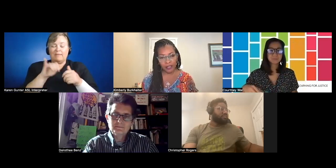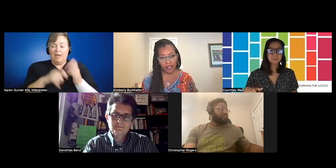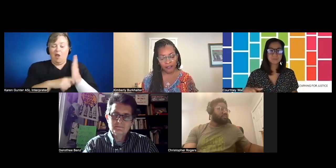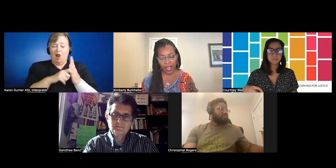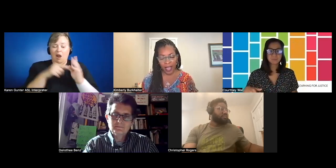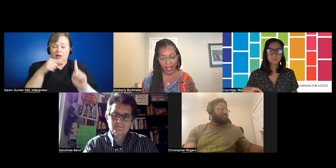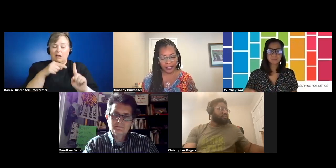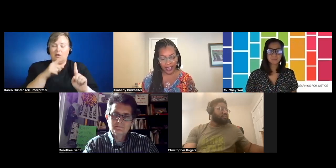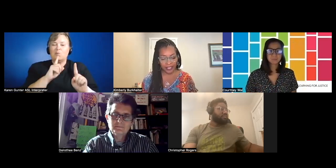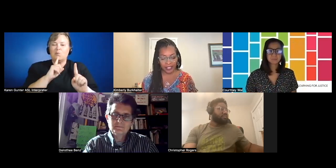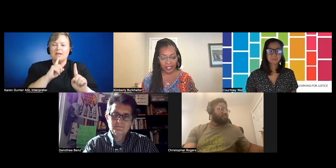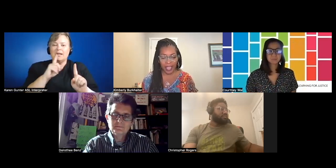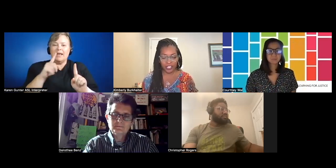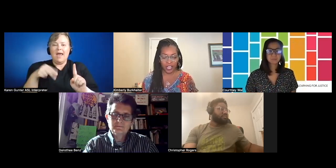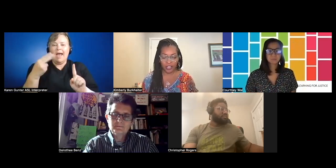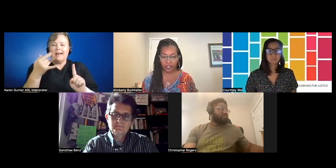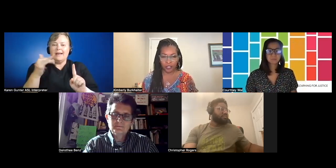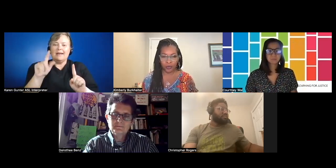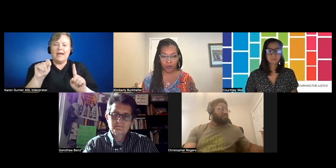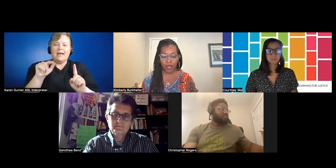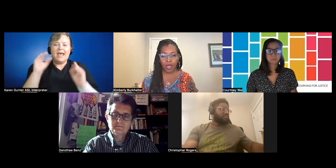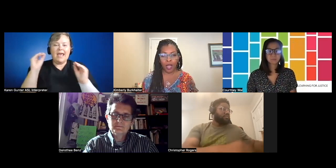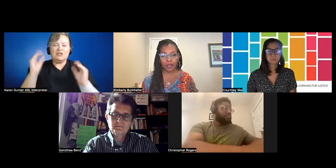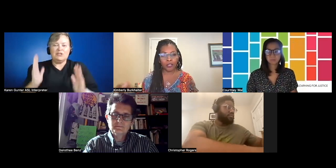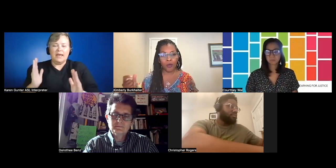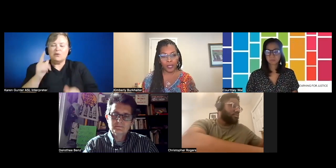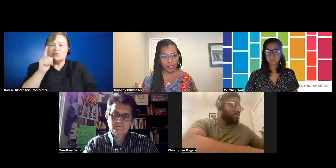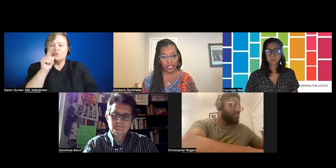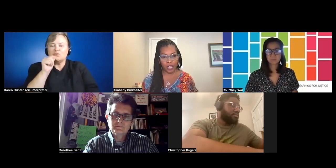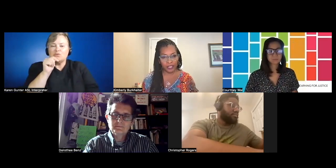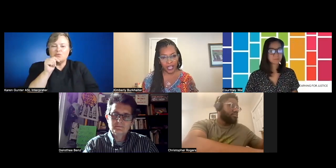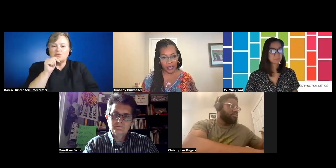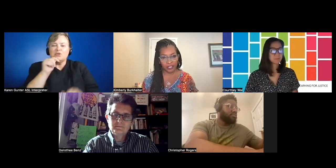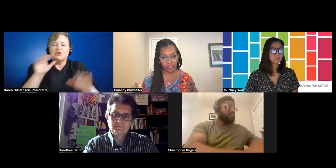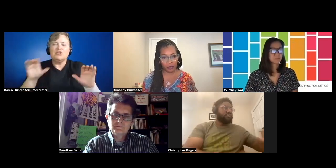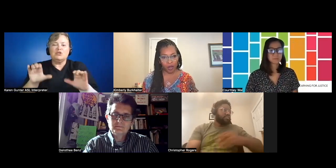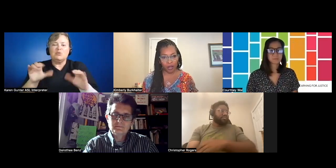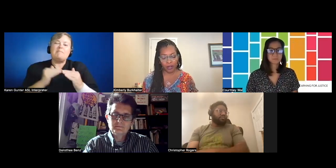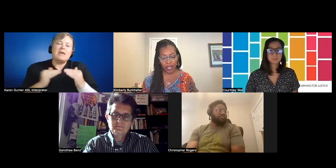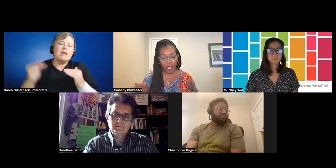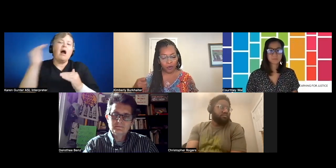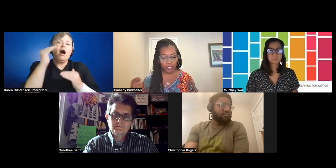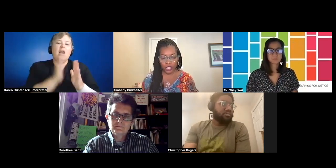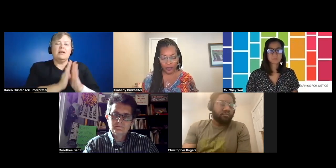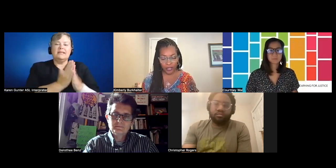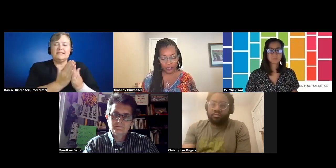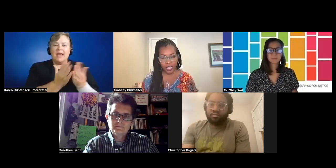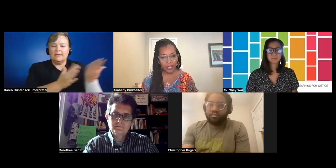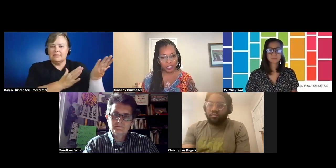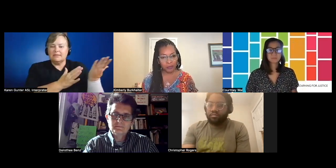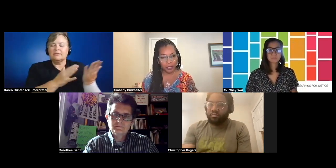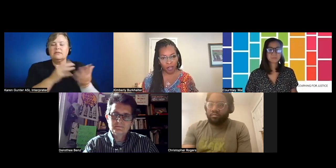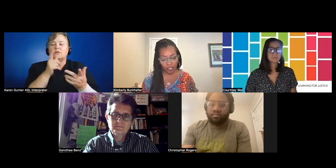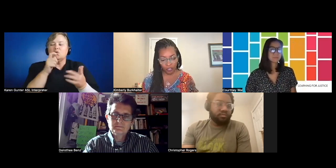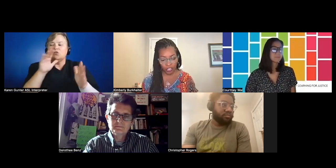really kind of highlights these educators who are going beyond the text, who are sharing their